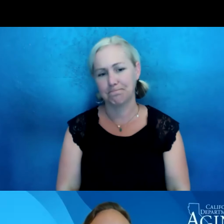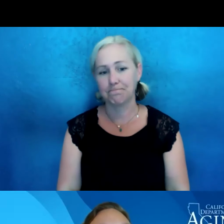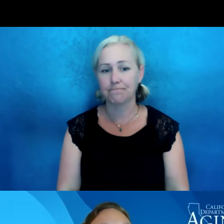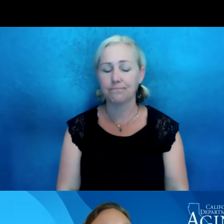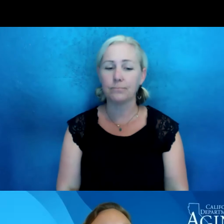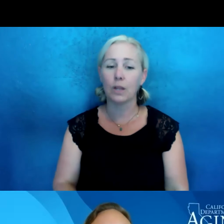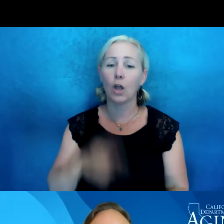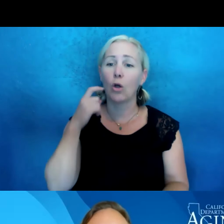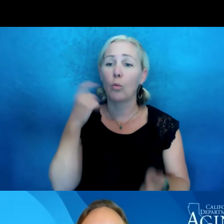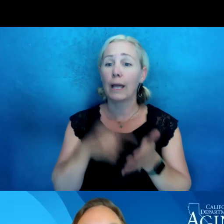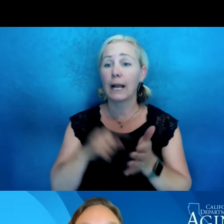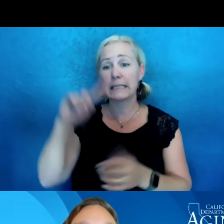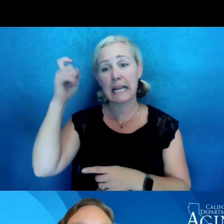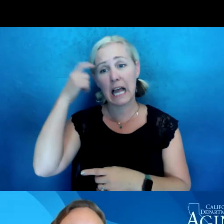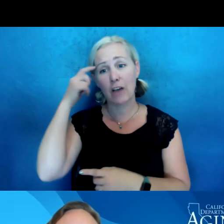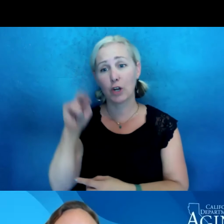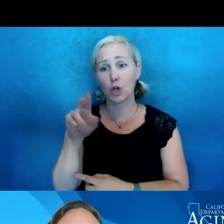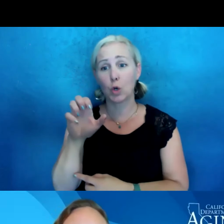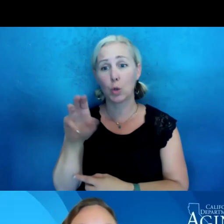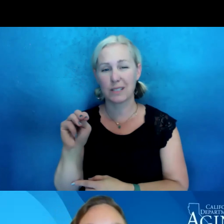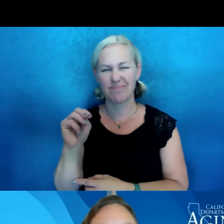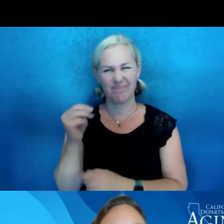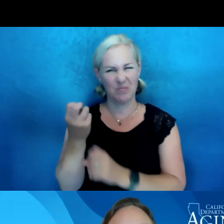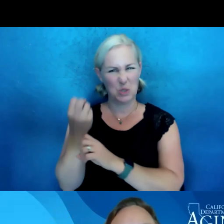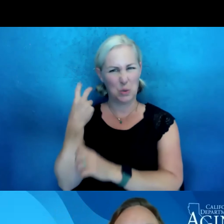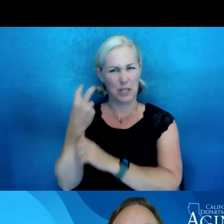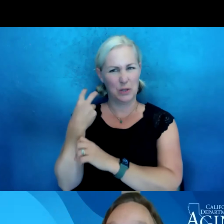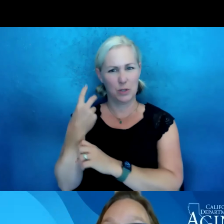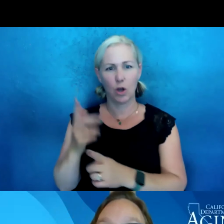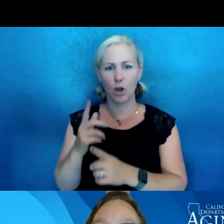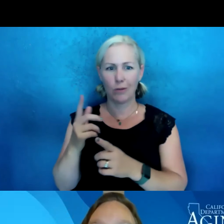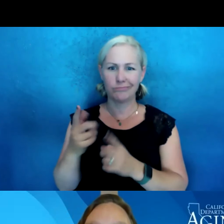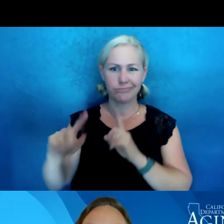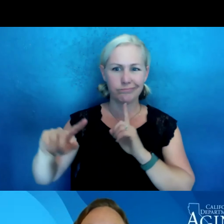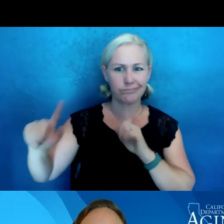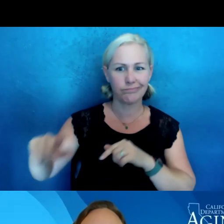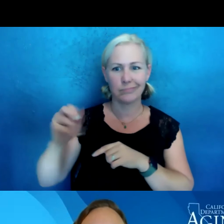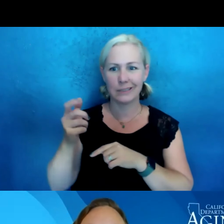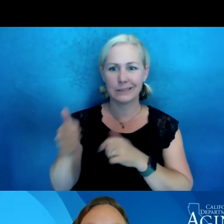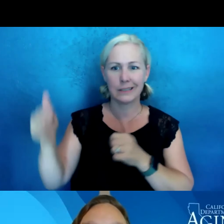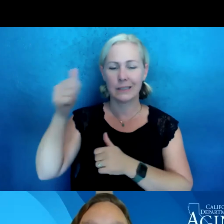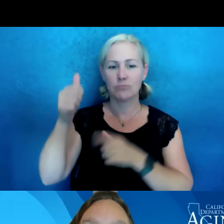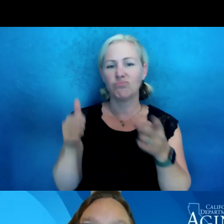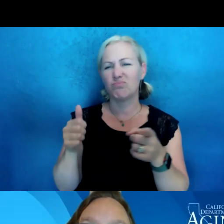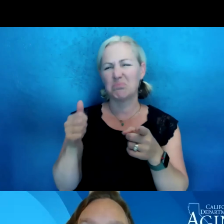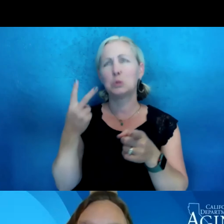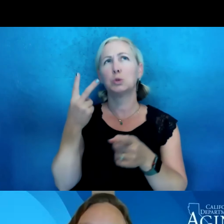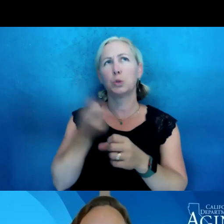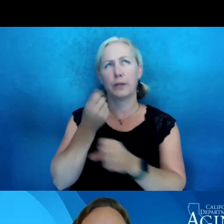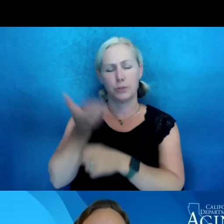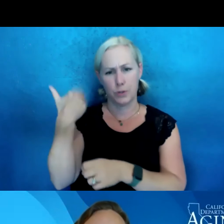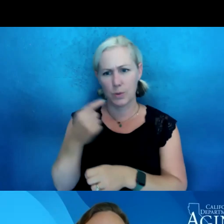recognizing this, Governor Newsom, next slide, 2 years ago, issued an executive order, June 2019, really just 2 years ago, and said it's